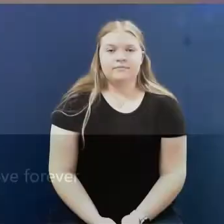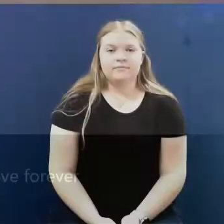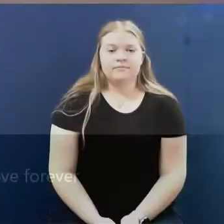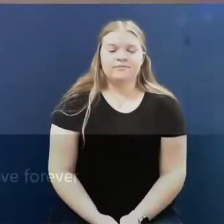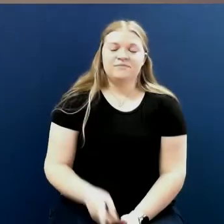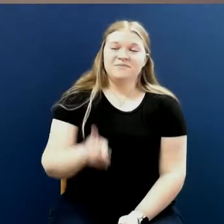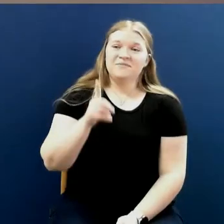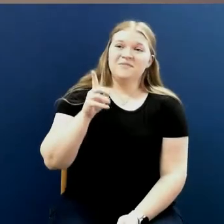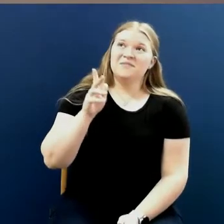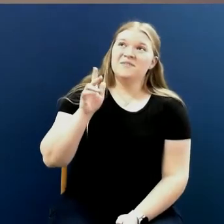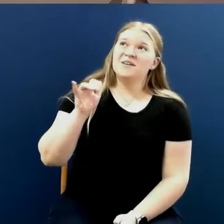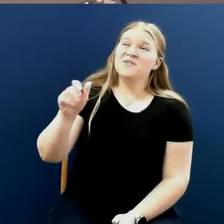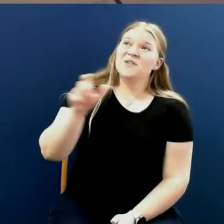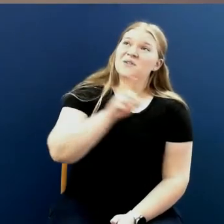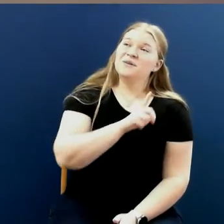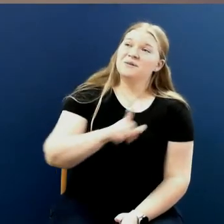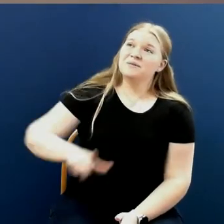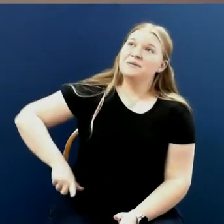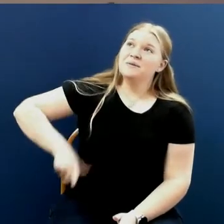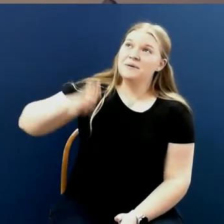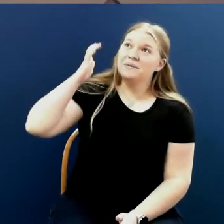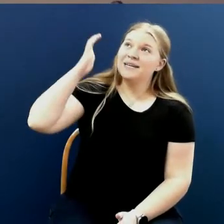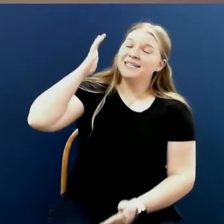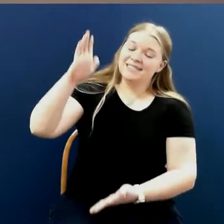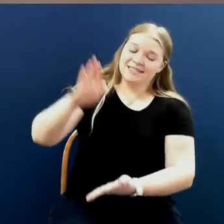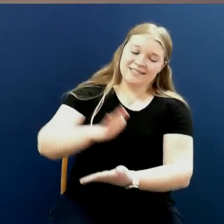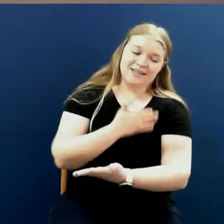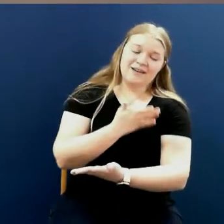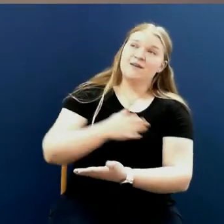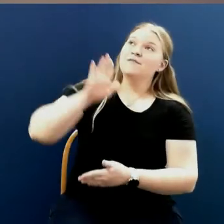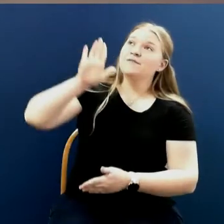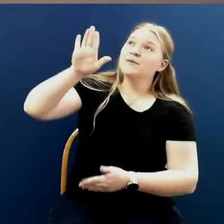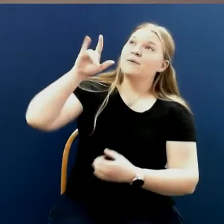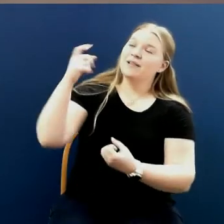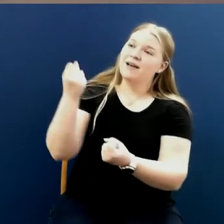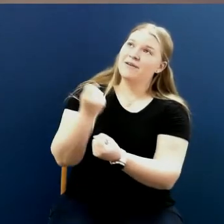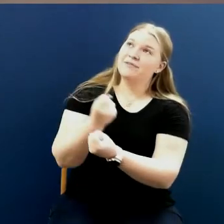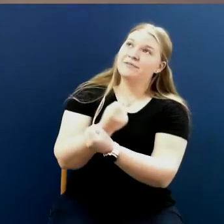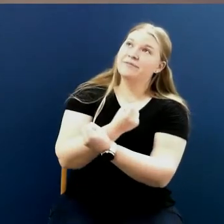Forever, Lord, will we sing of your love.